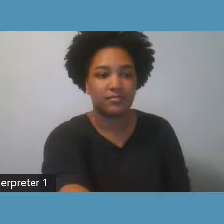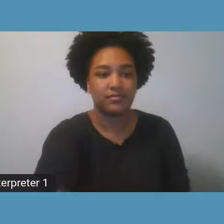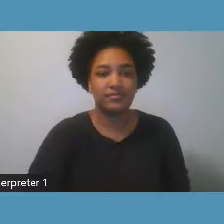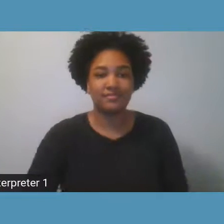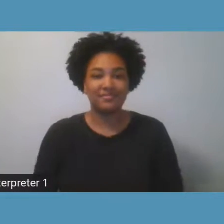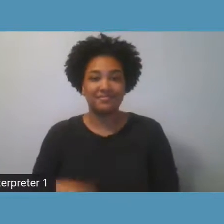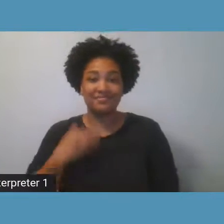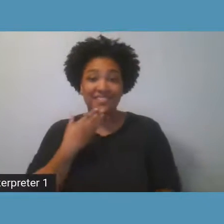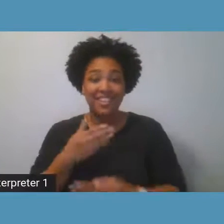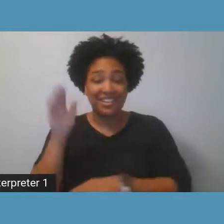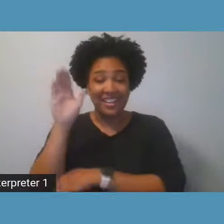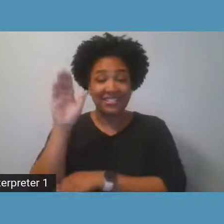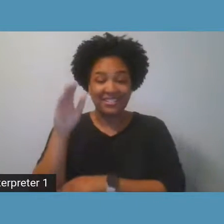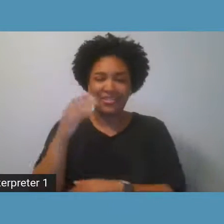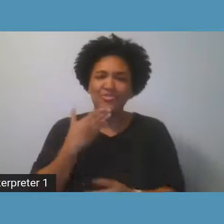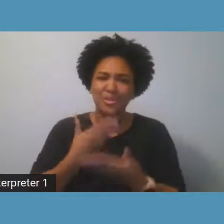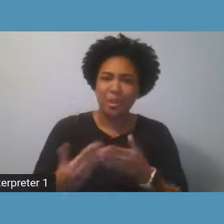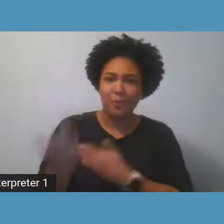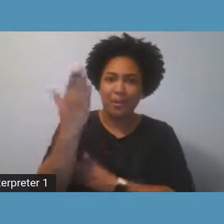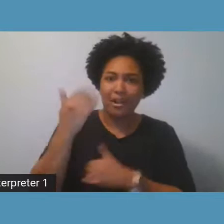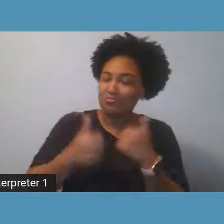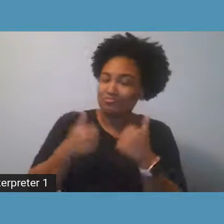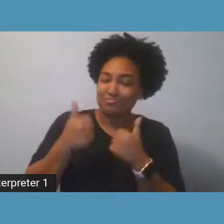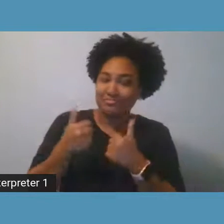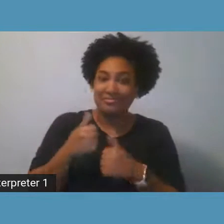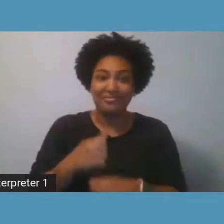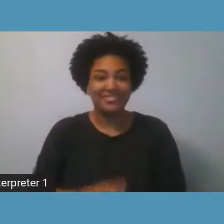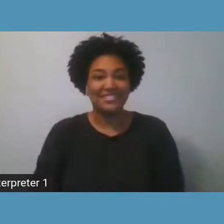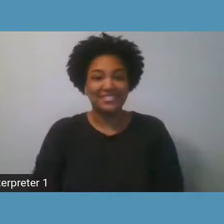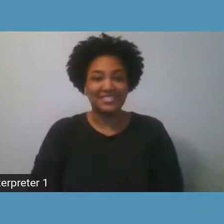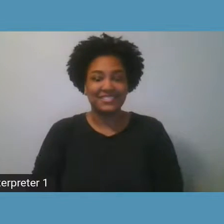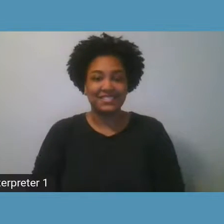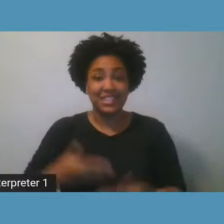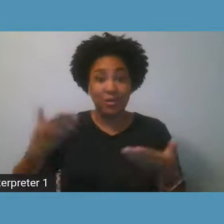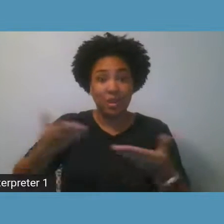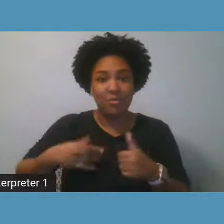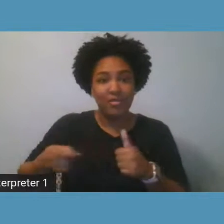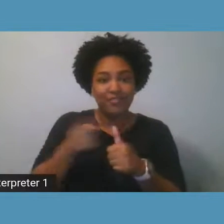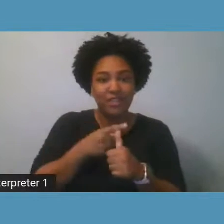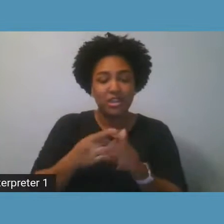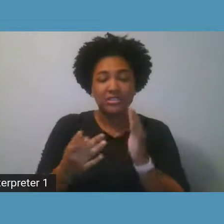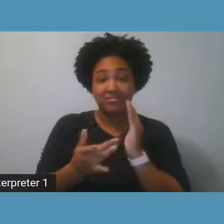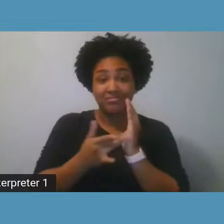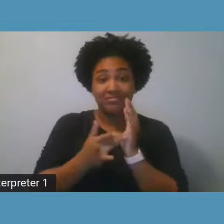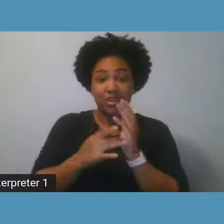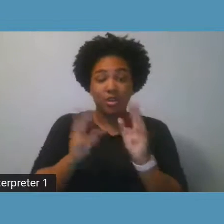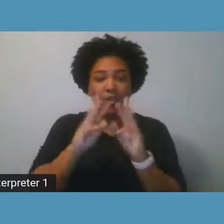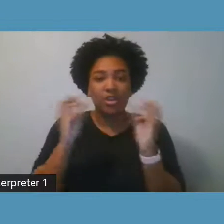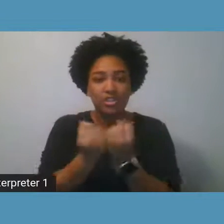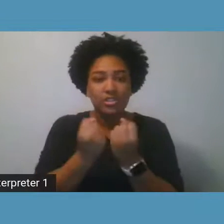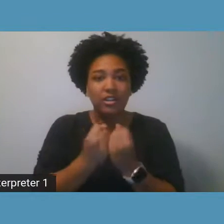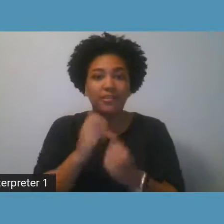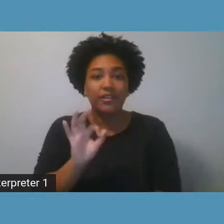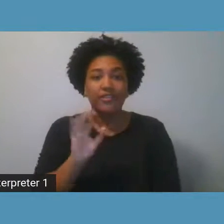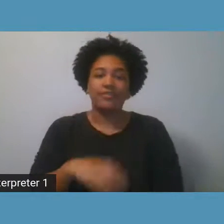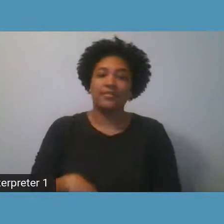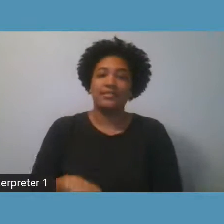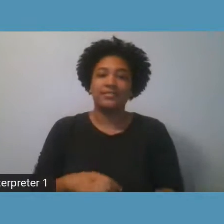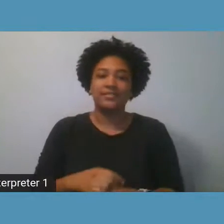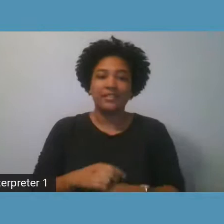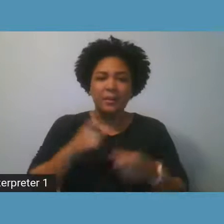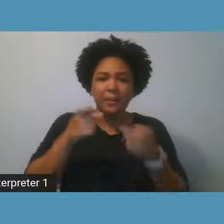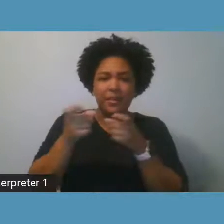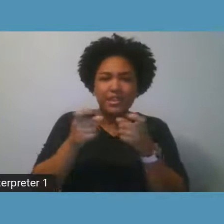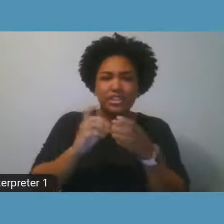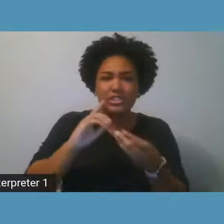Good afternoon, or good morning, wherever you are. Welcome to the first technical workshop of the Managing Digitizations